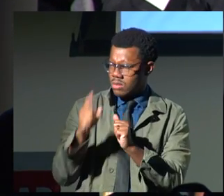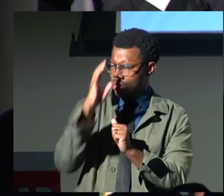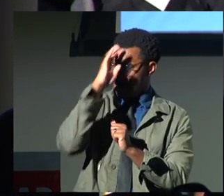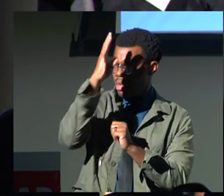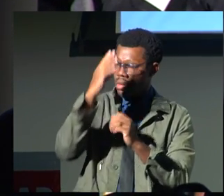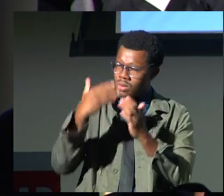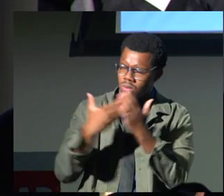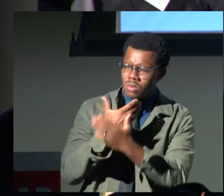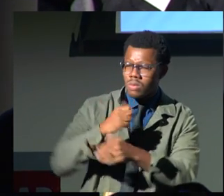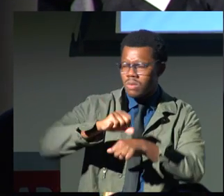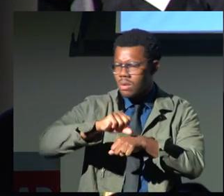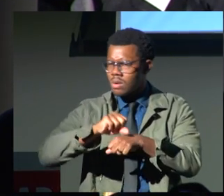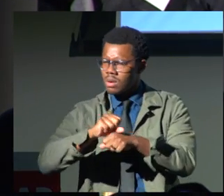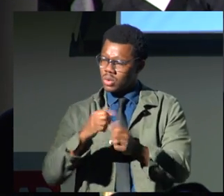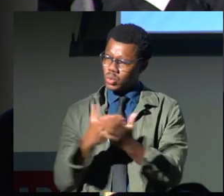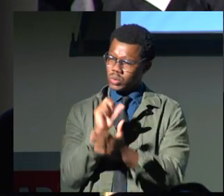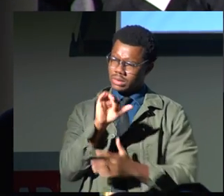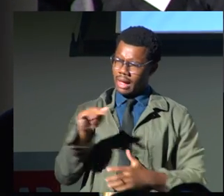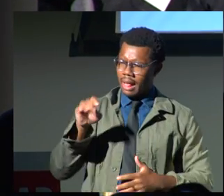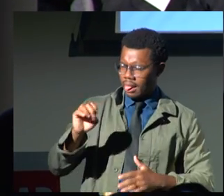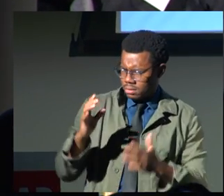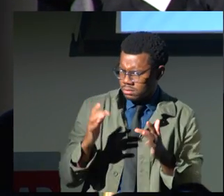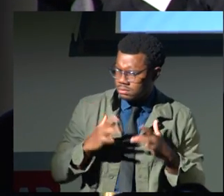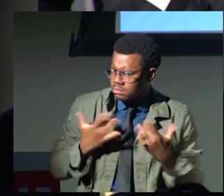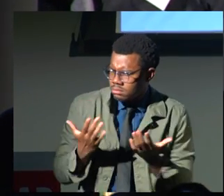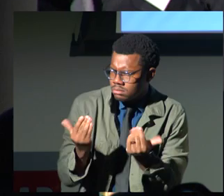newfound style of working in